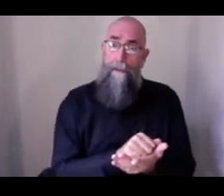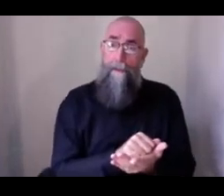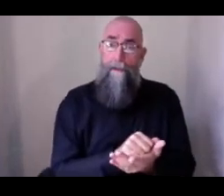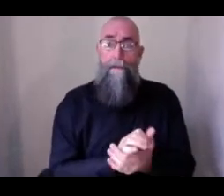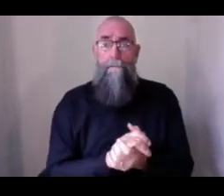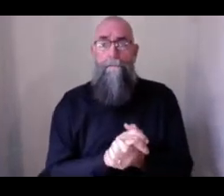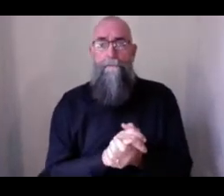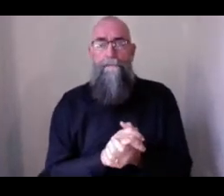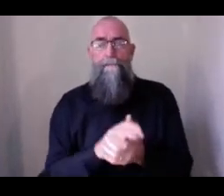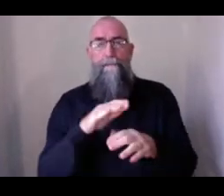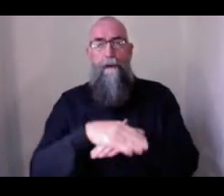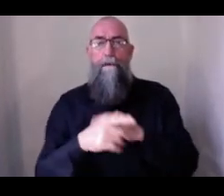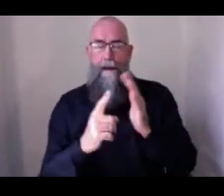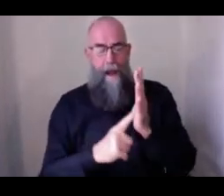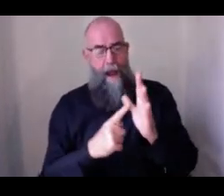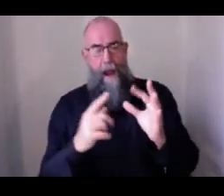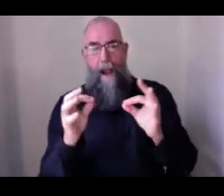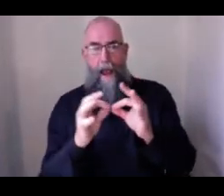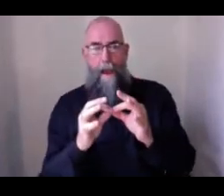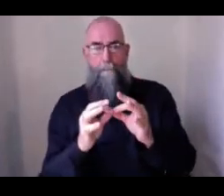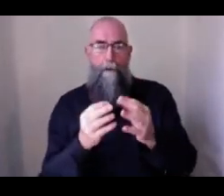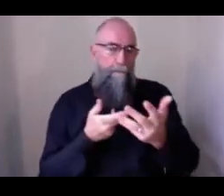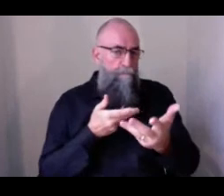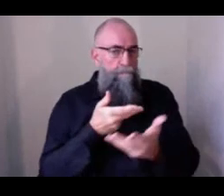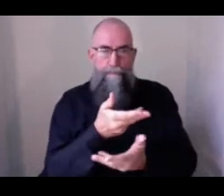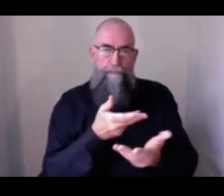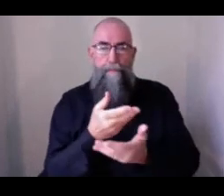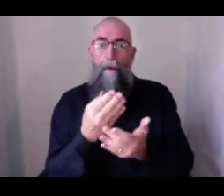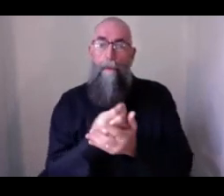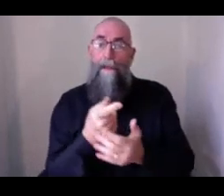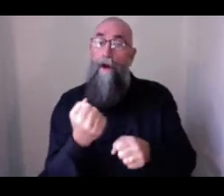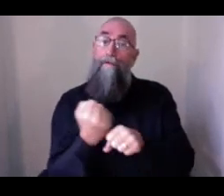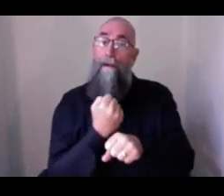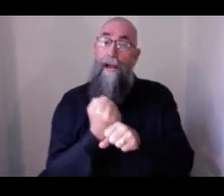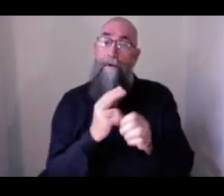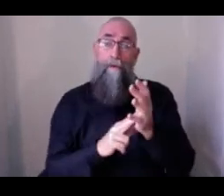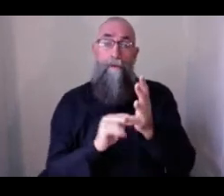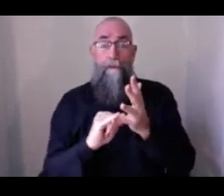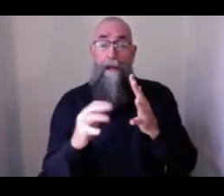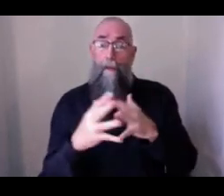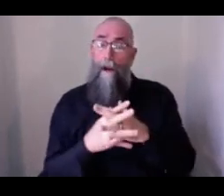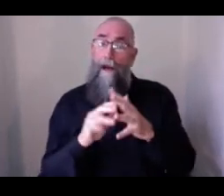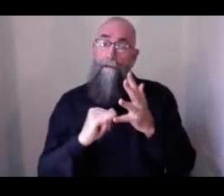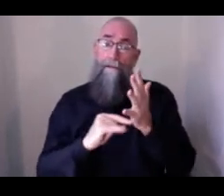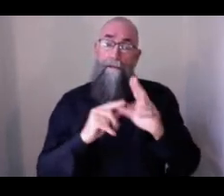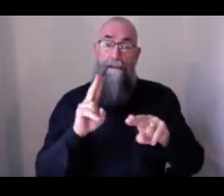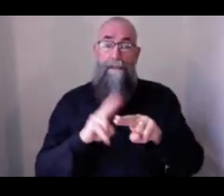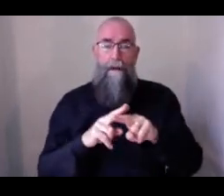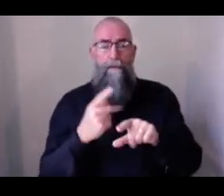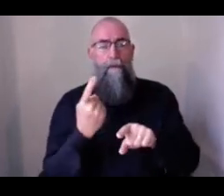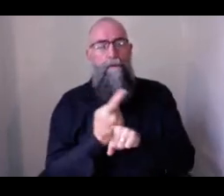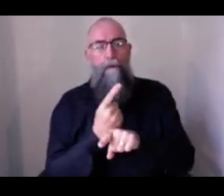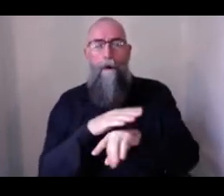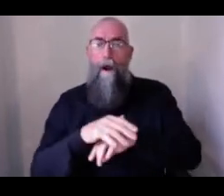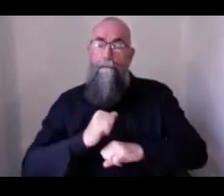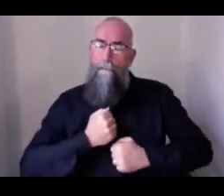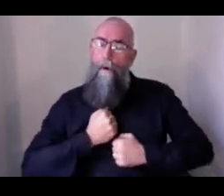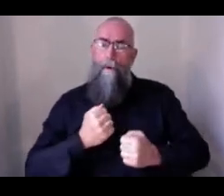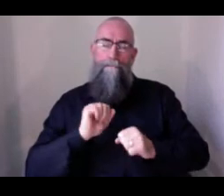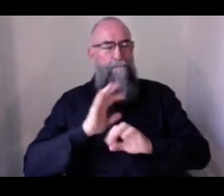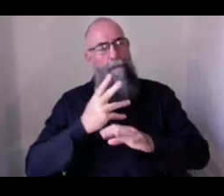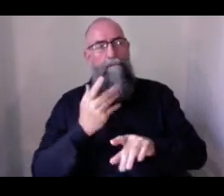a lab session with one of I could Create New South Wales staff member, just to sort of talk through your specific project in more detail if you like. So